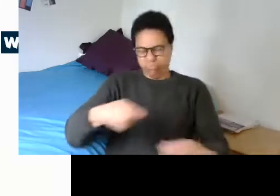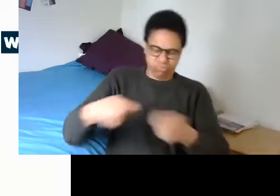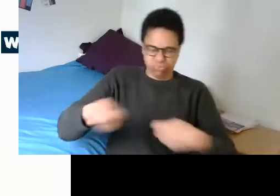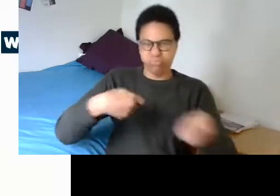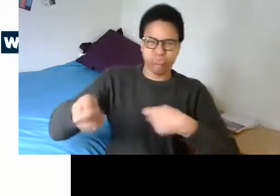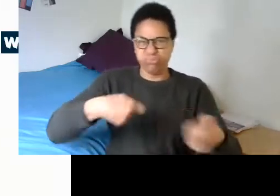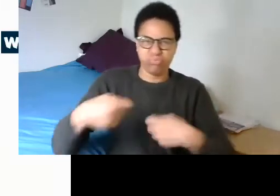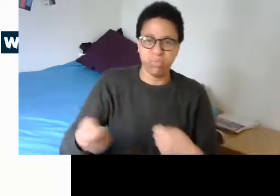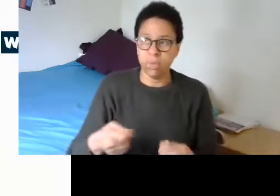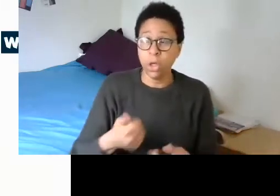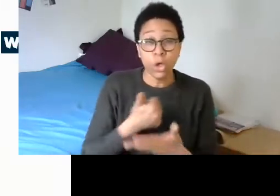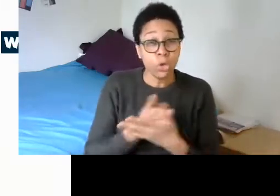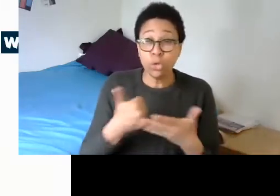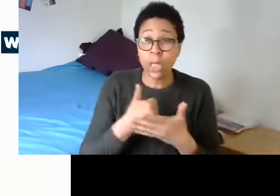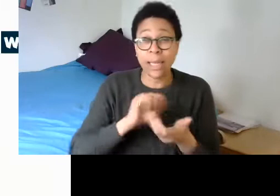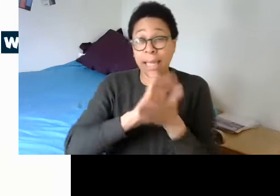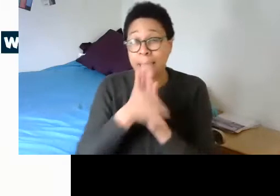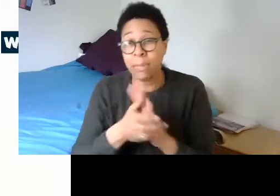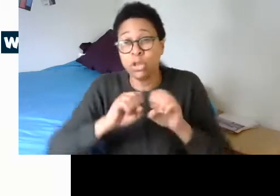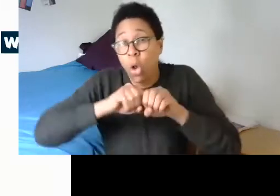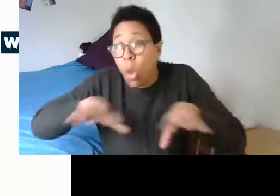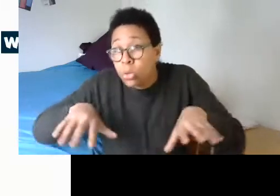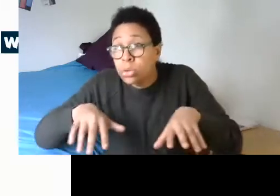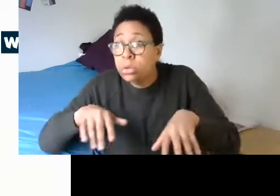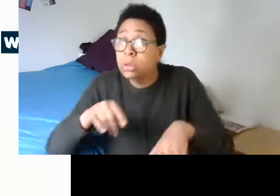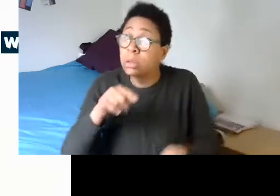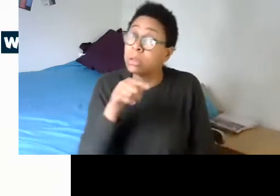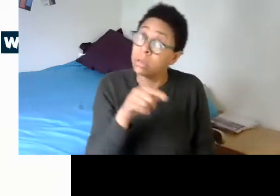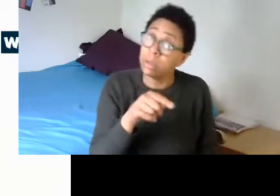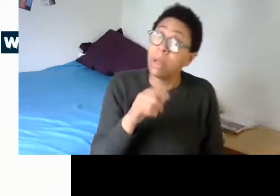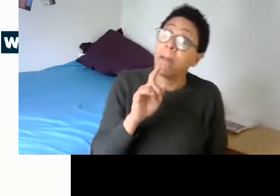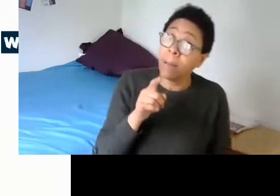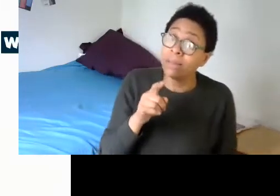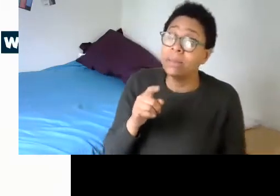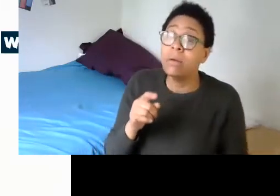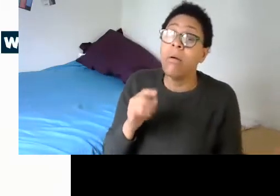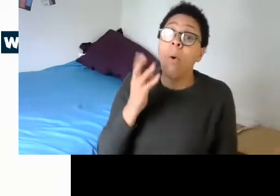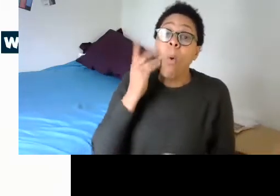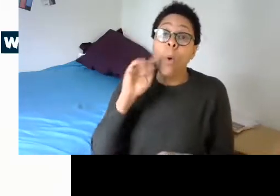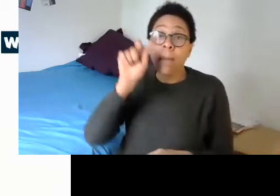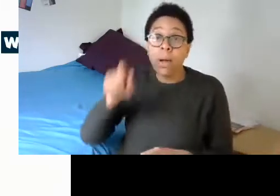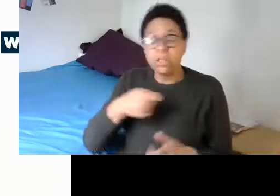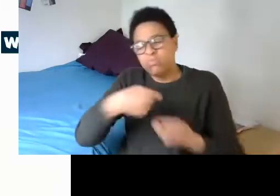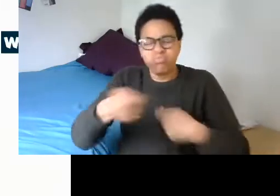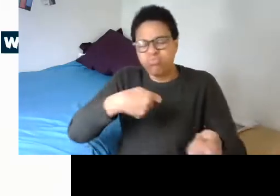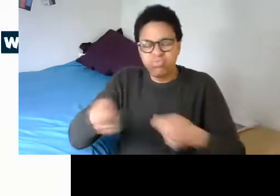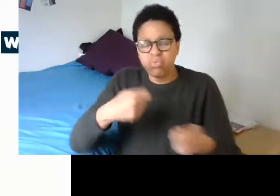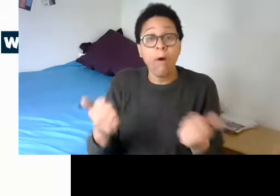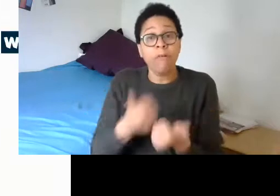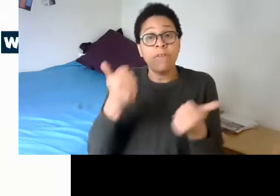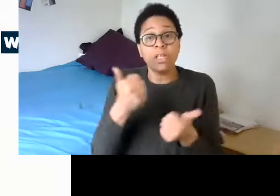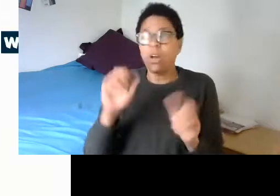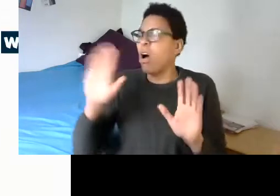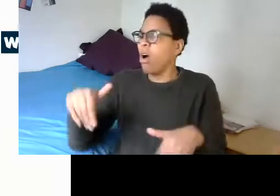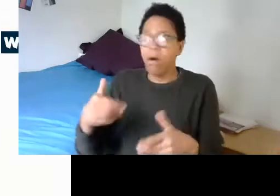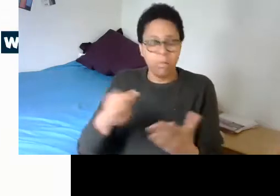cards actually survive? And this goes back to our earlier idea of keeping things safe in a book. By this item finding its way into the